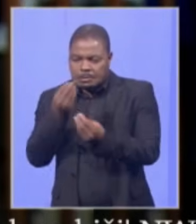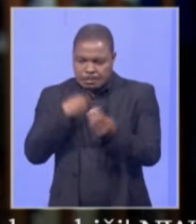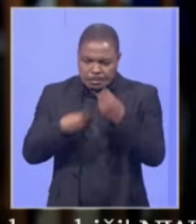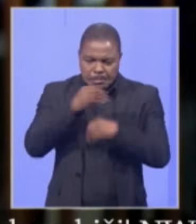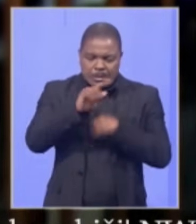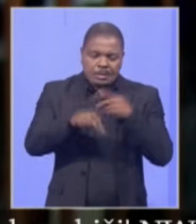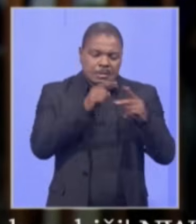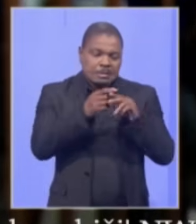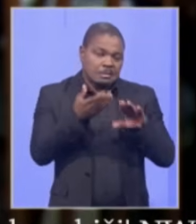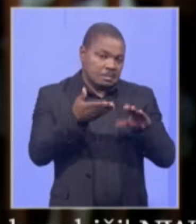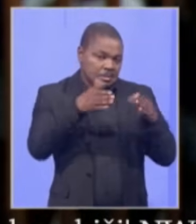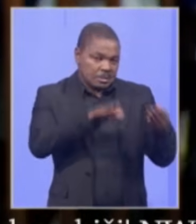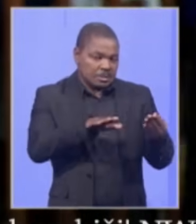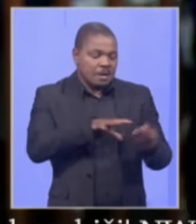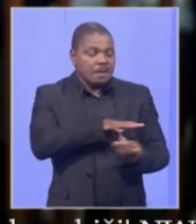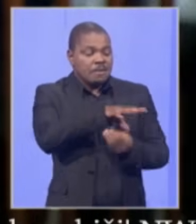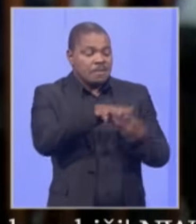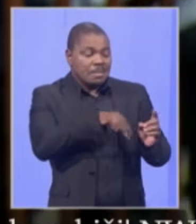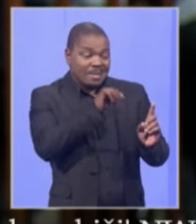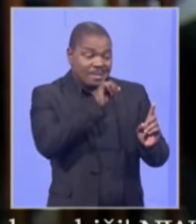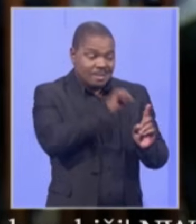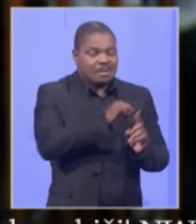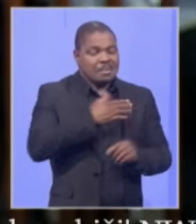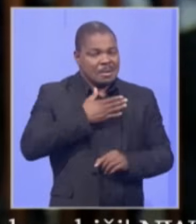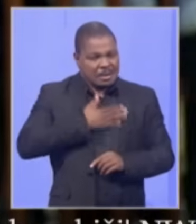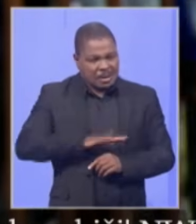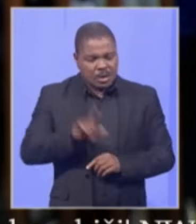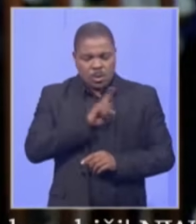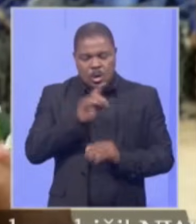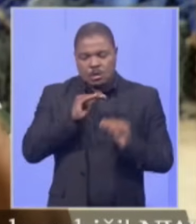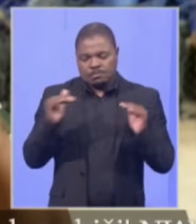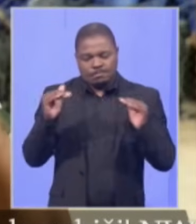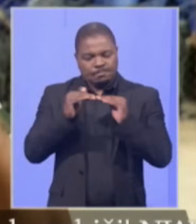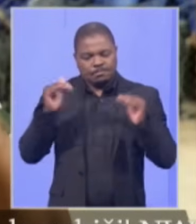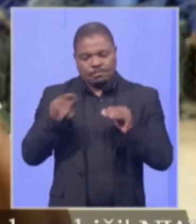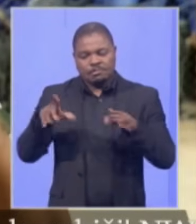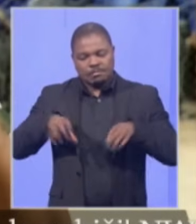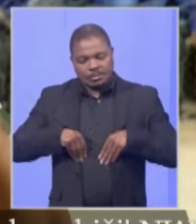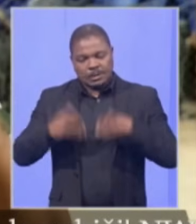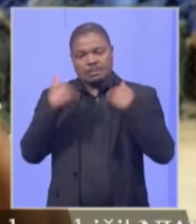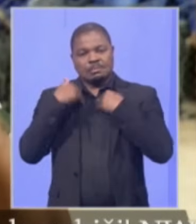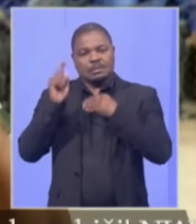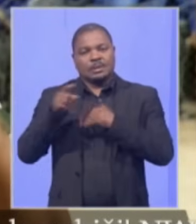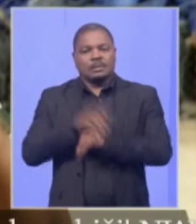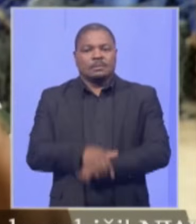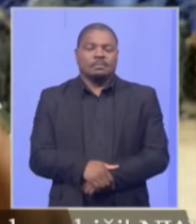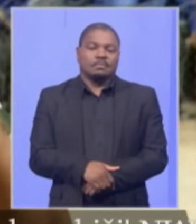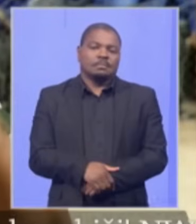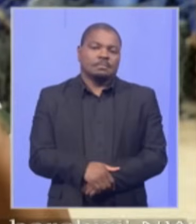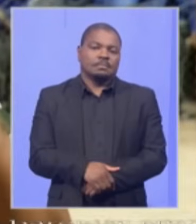bego di rekišwa ke barekiši ba ka ntle ga sekolo ba nyaka go rwešwa maikarabelo.